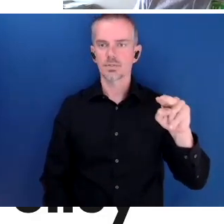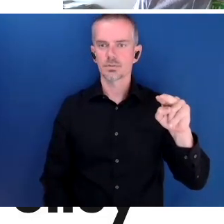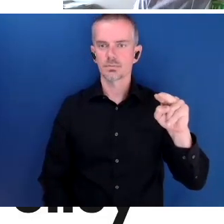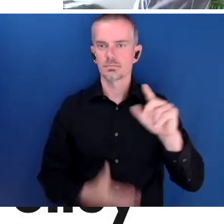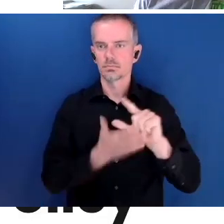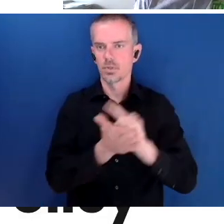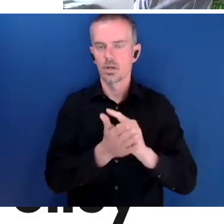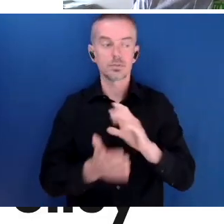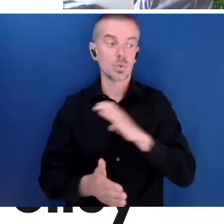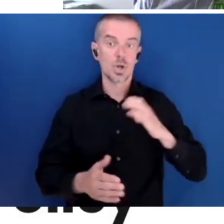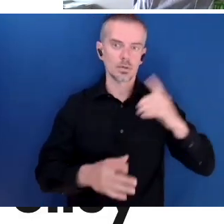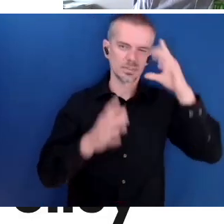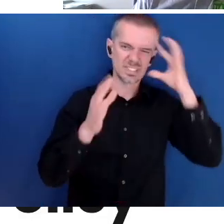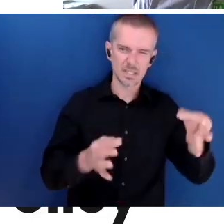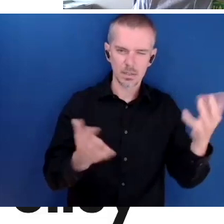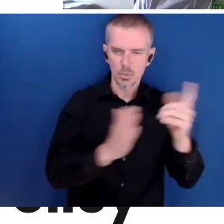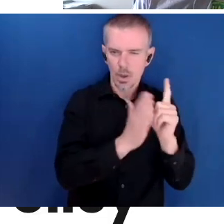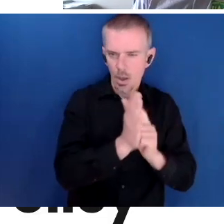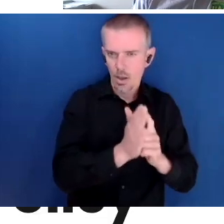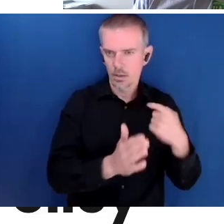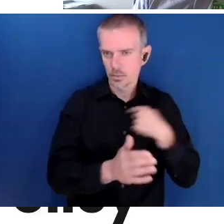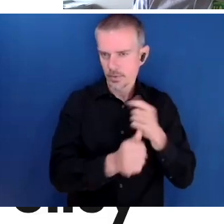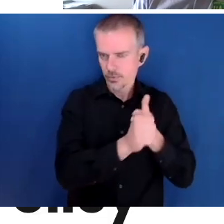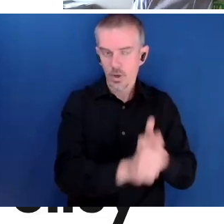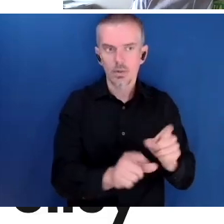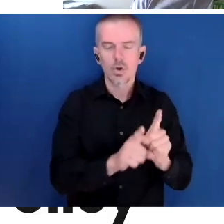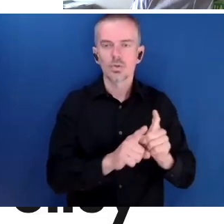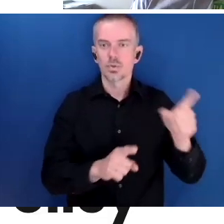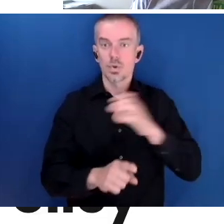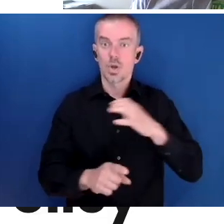money we have to pursue those actions. And